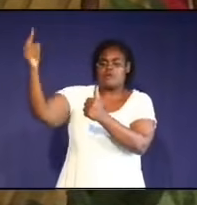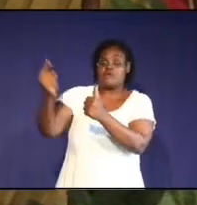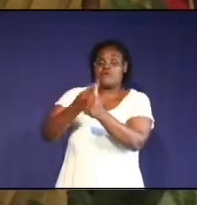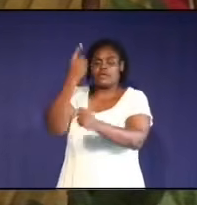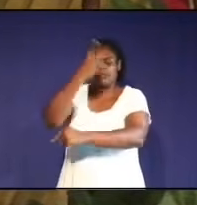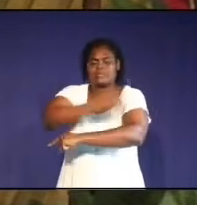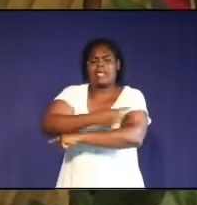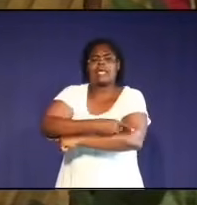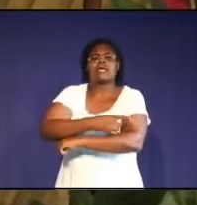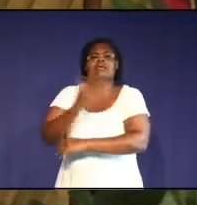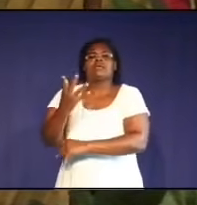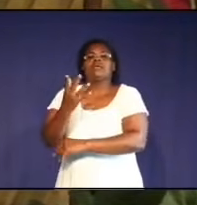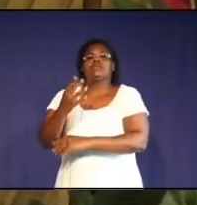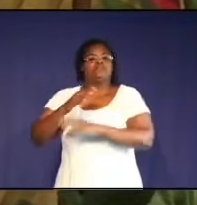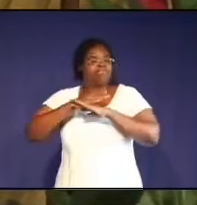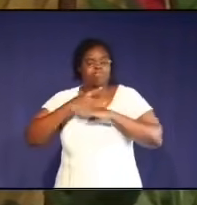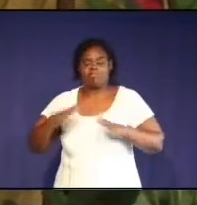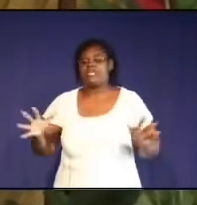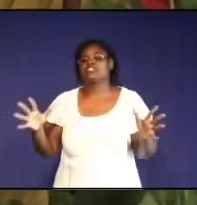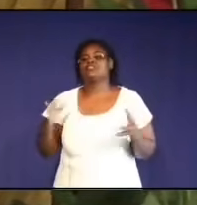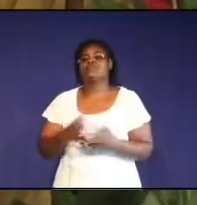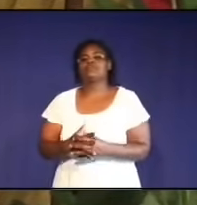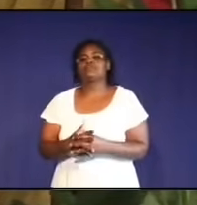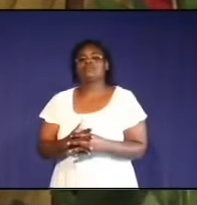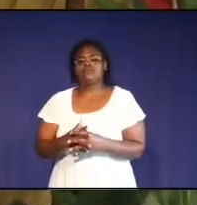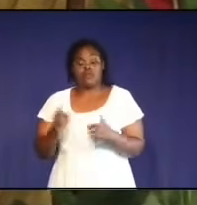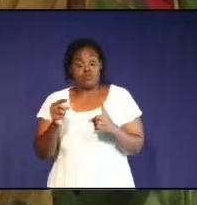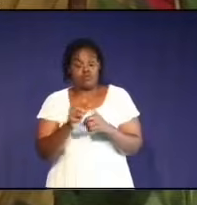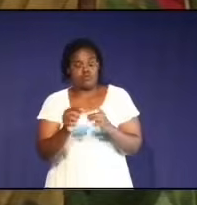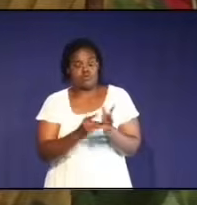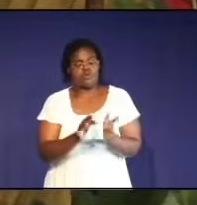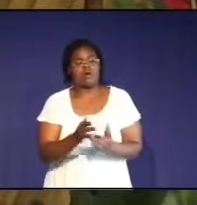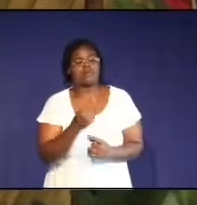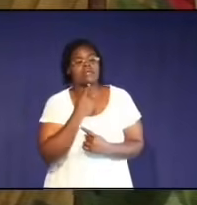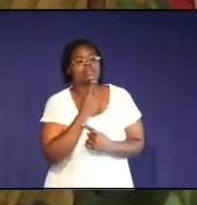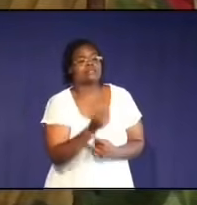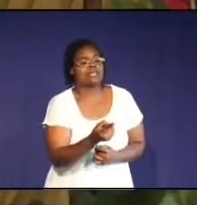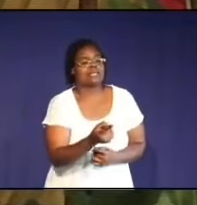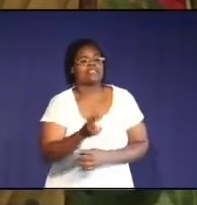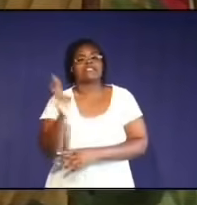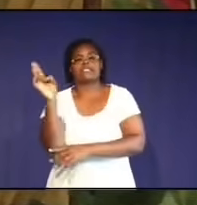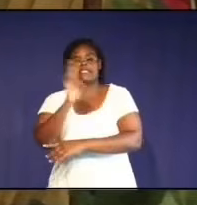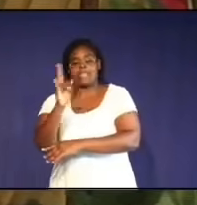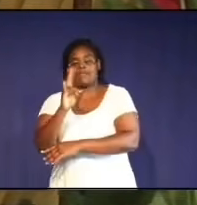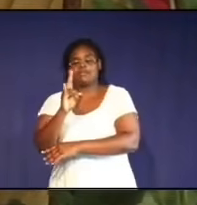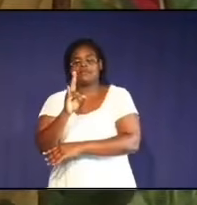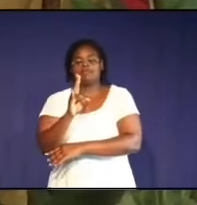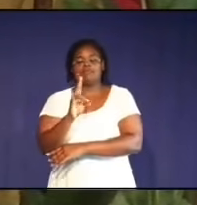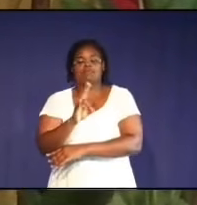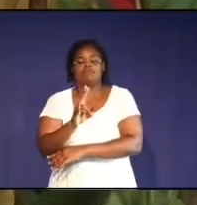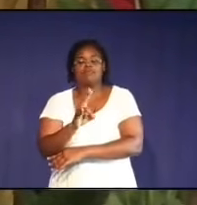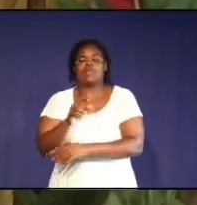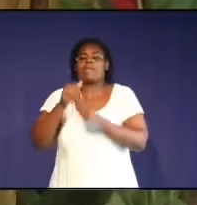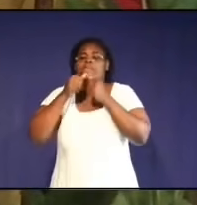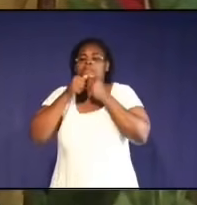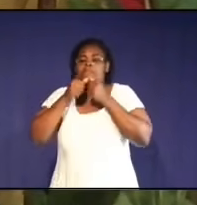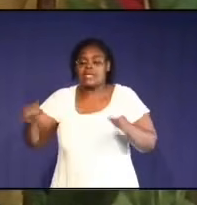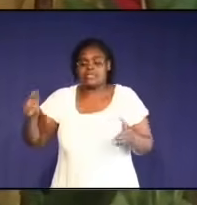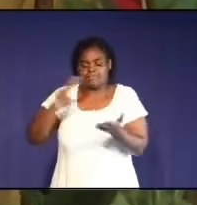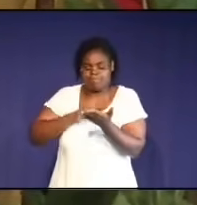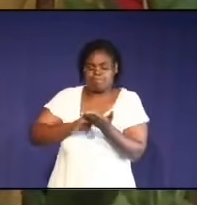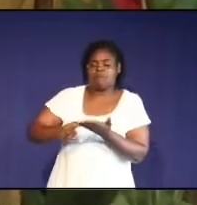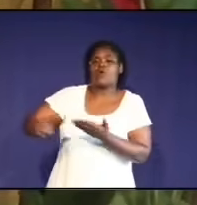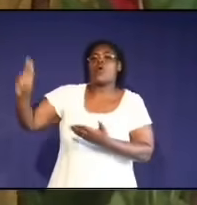Is the settlement of the argument. The word of God says the Sabbath is the one that God blessed and sanctified.